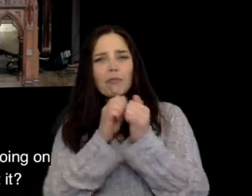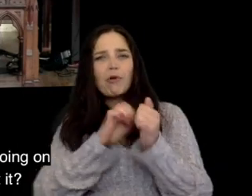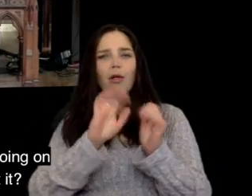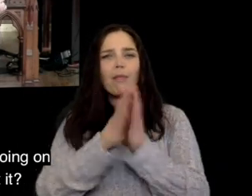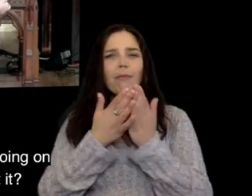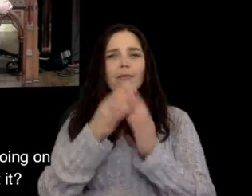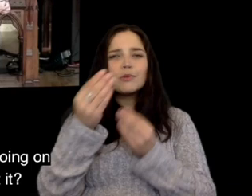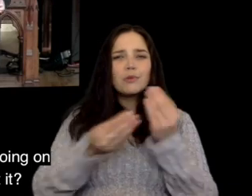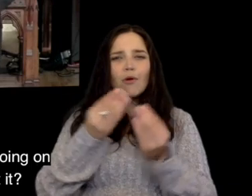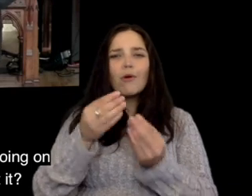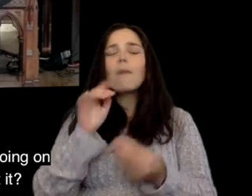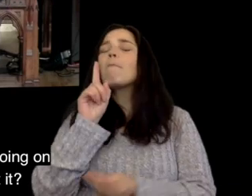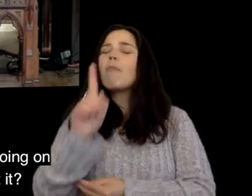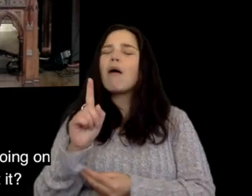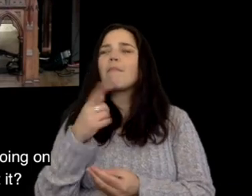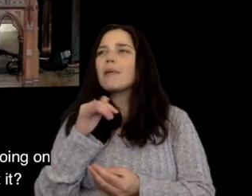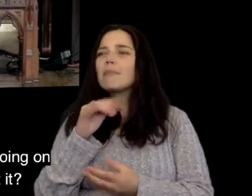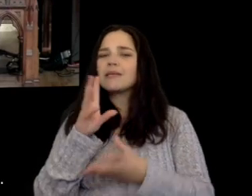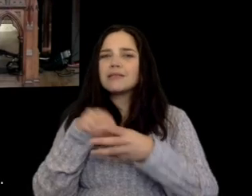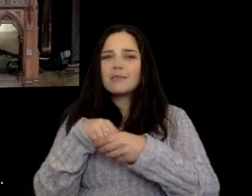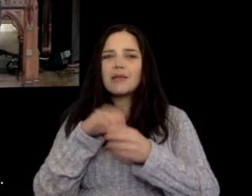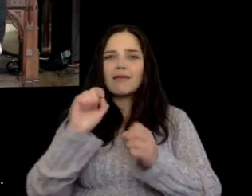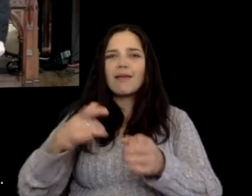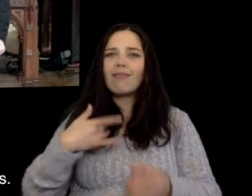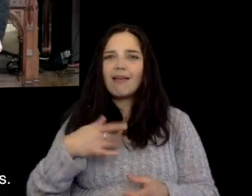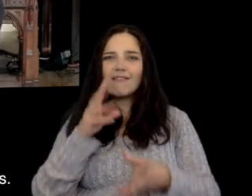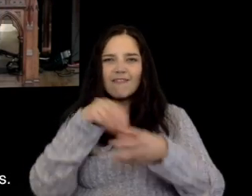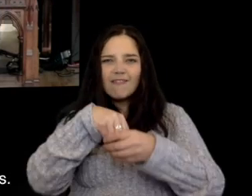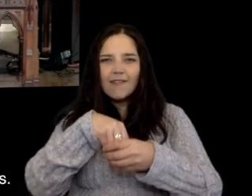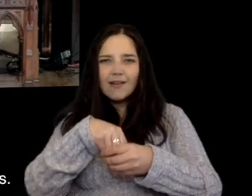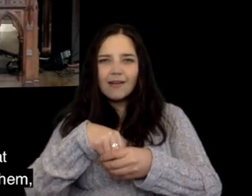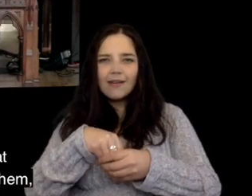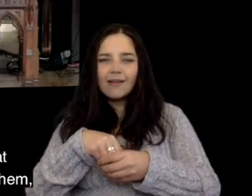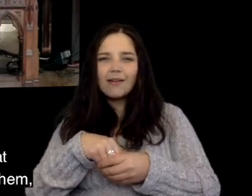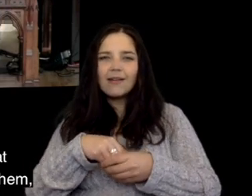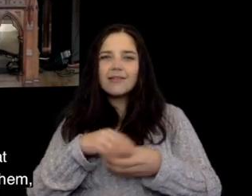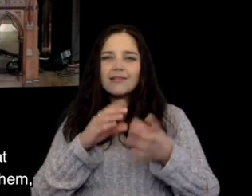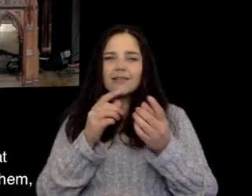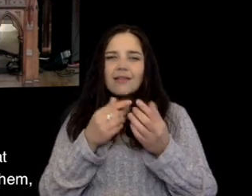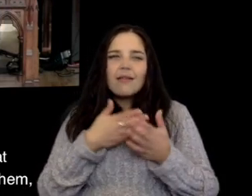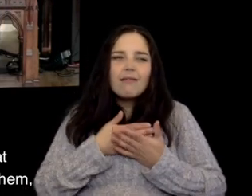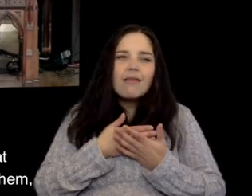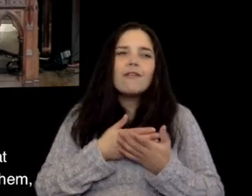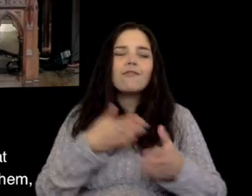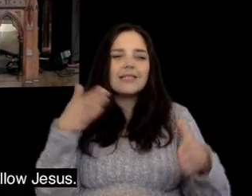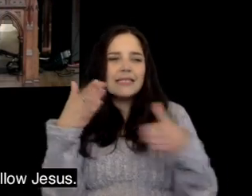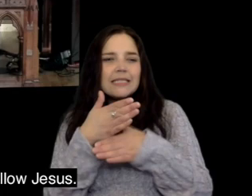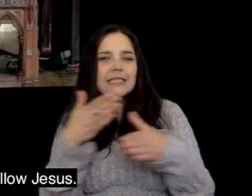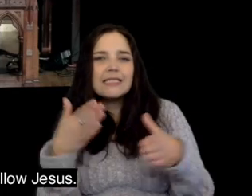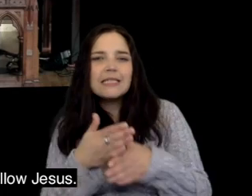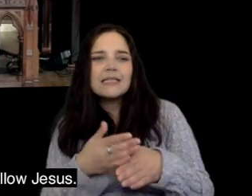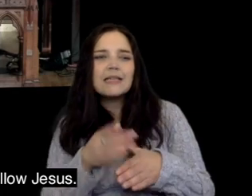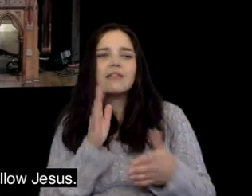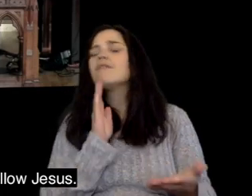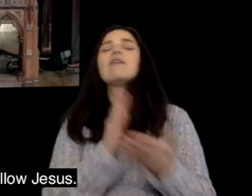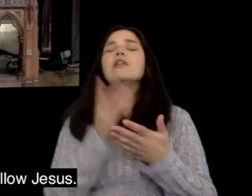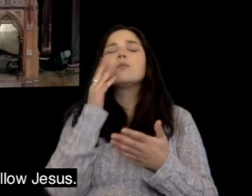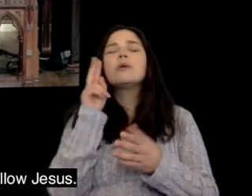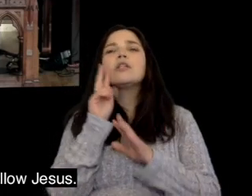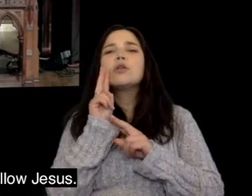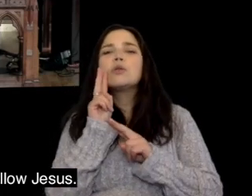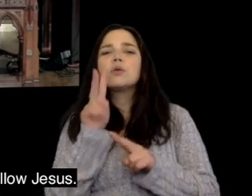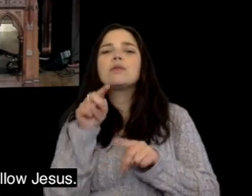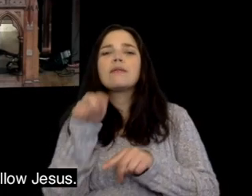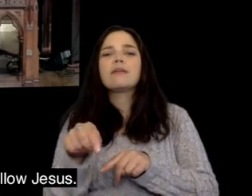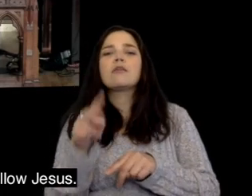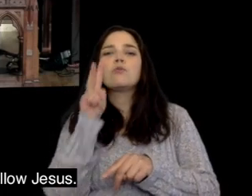all their Bible stories or whatever it was. It was there was something going on in their lives, wasn't it? It was in the love. It was in the deeds. It was the fact that when you